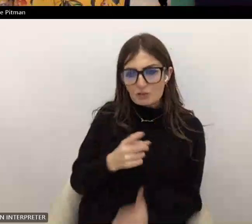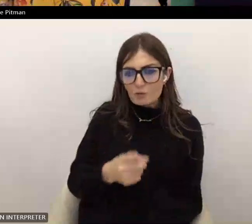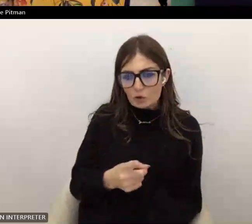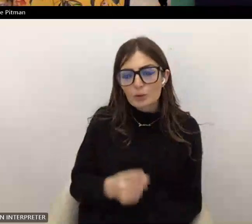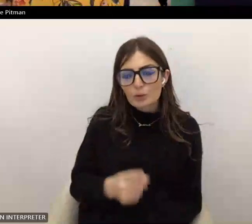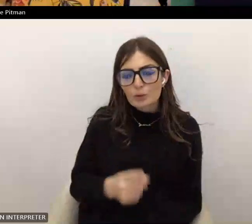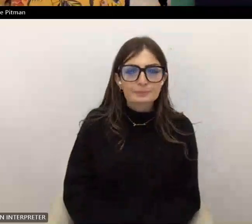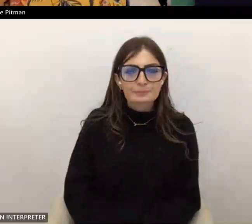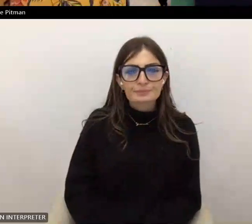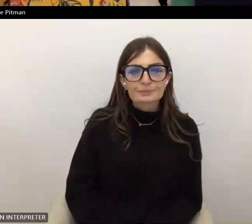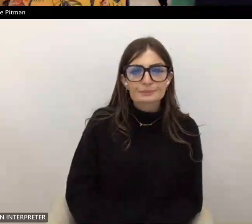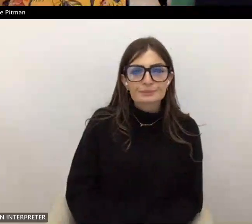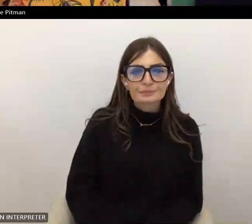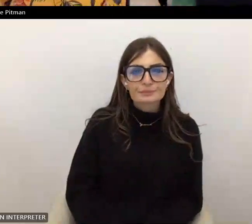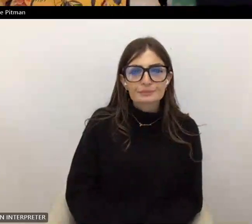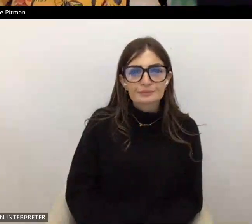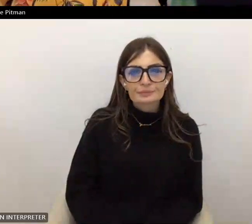well.